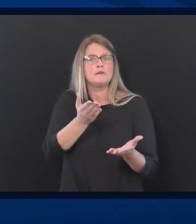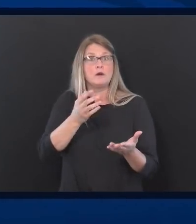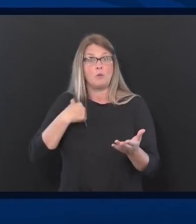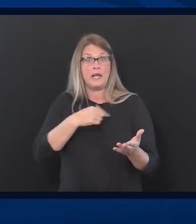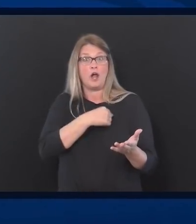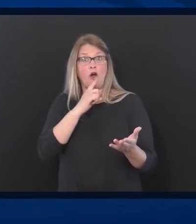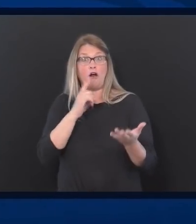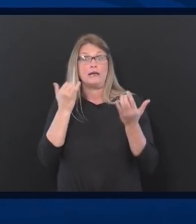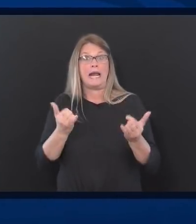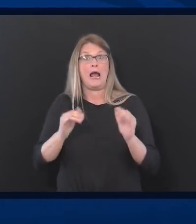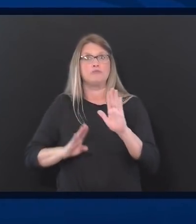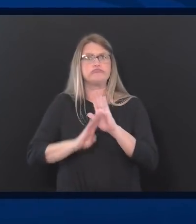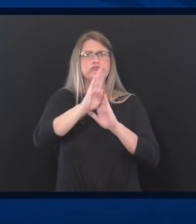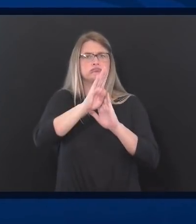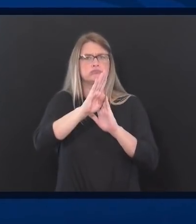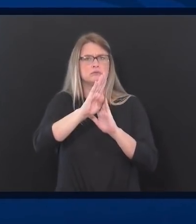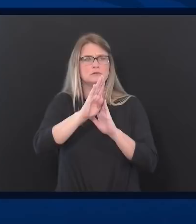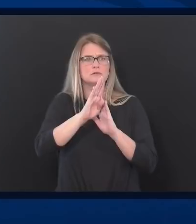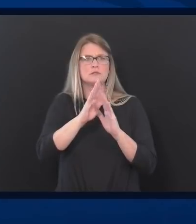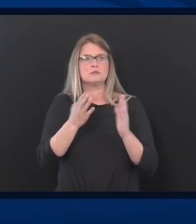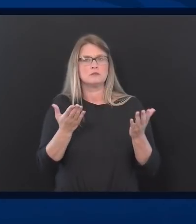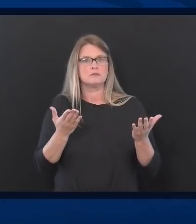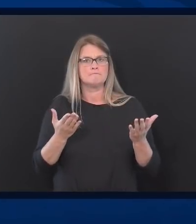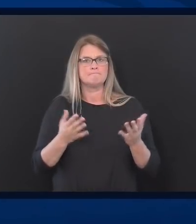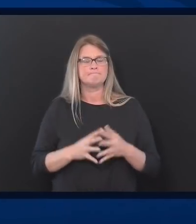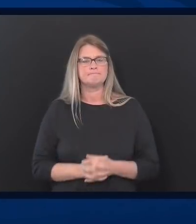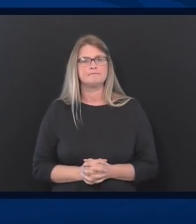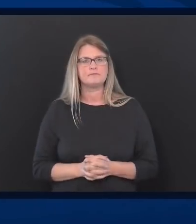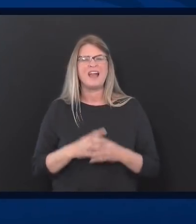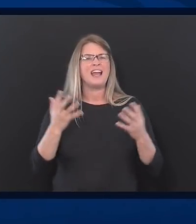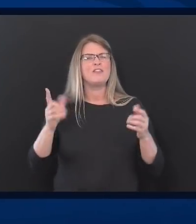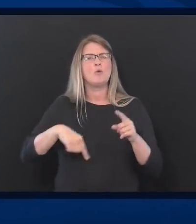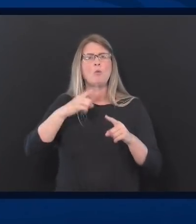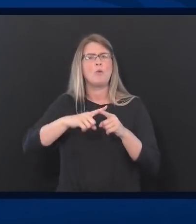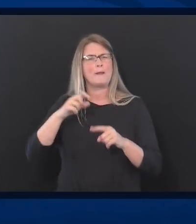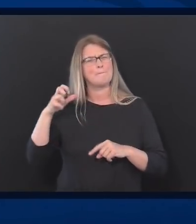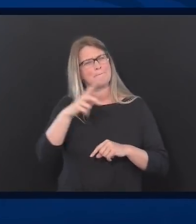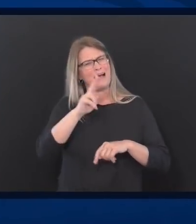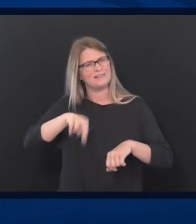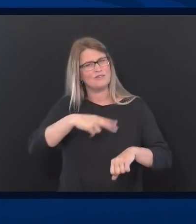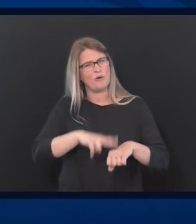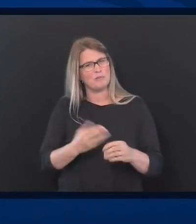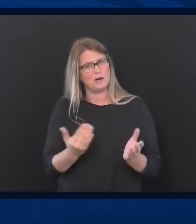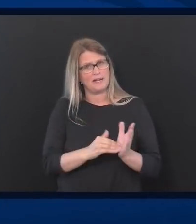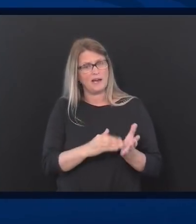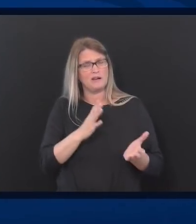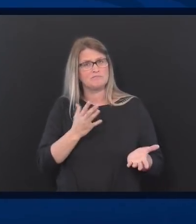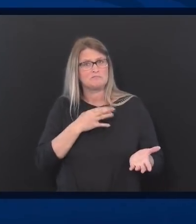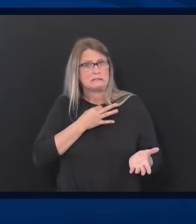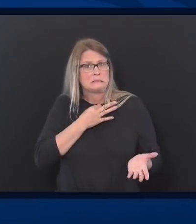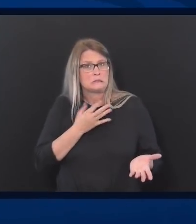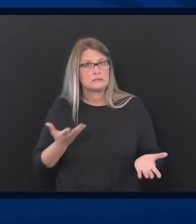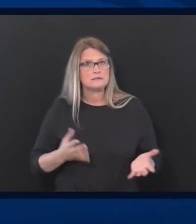what will be the indication that we can maybe start going back to some normalcy? Well, maybe,